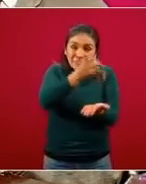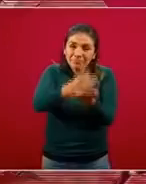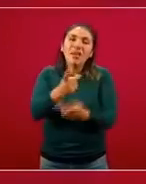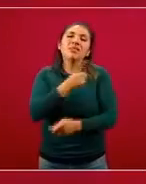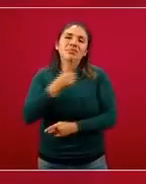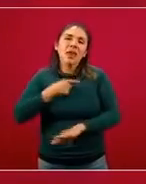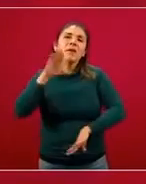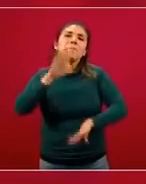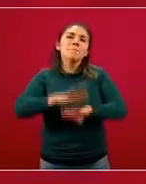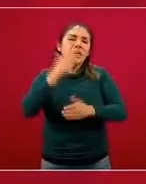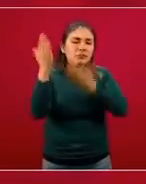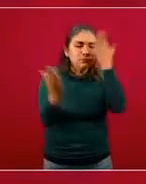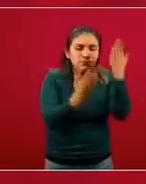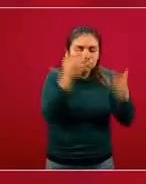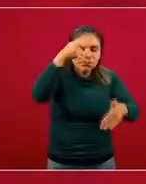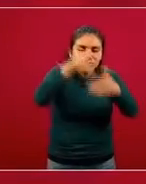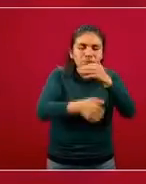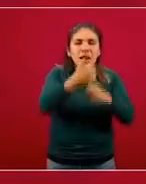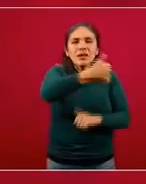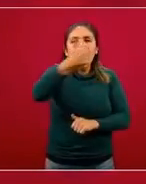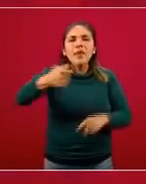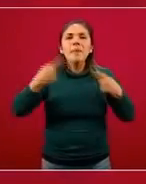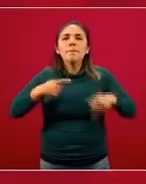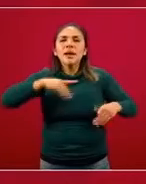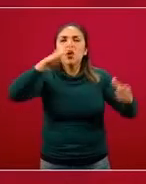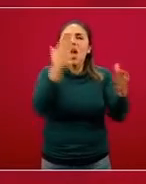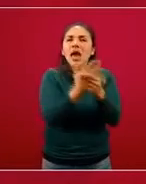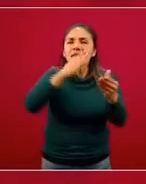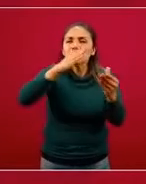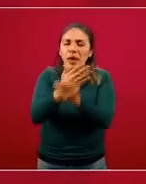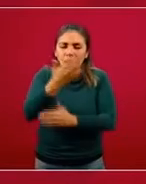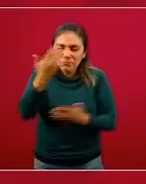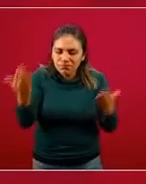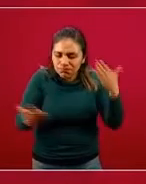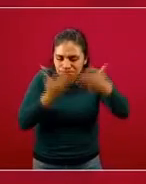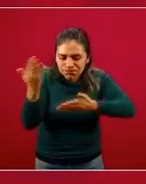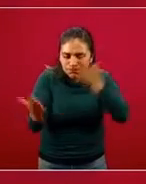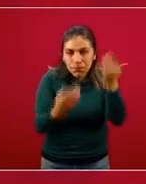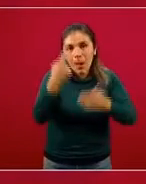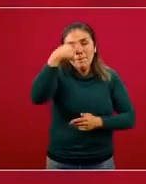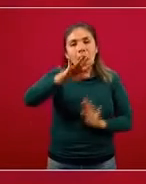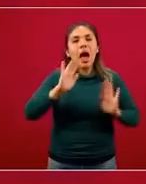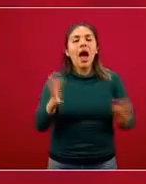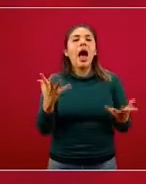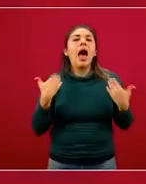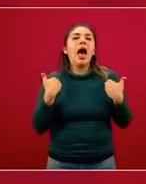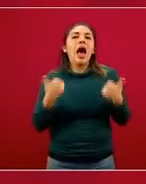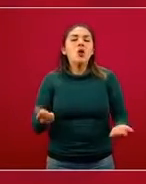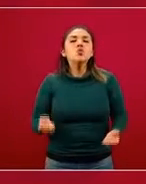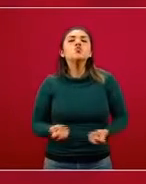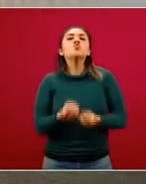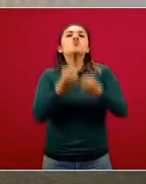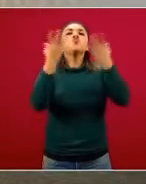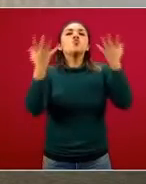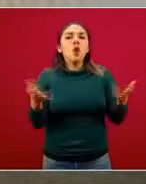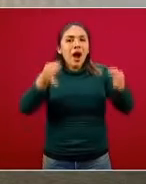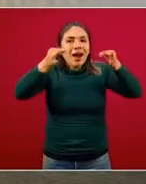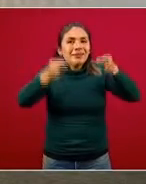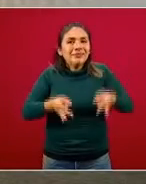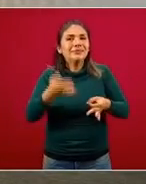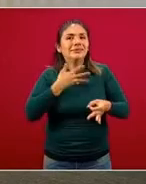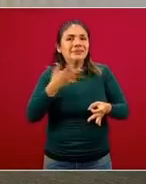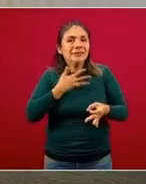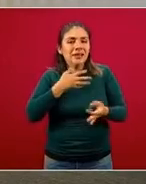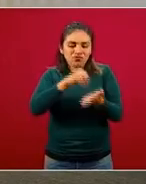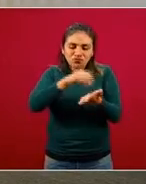we really would have to investigate much deeper into his background and into their clinical